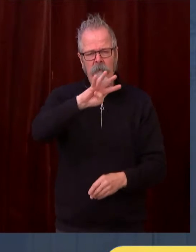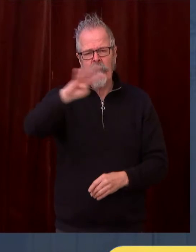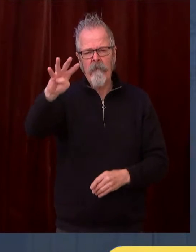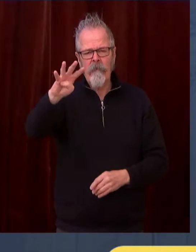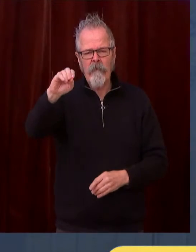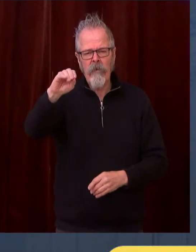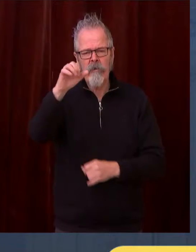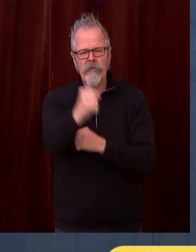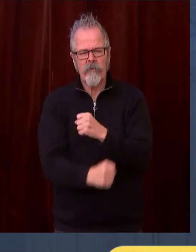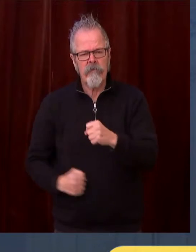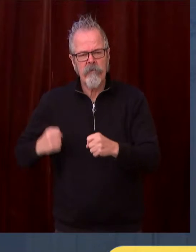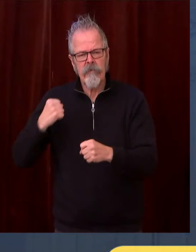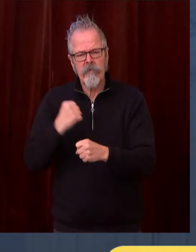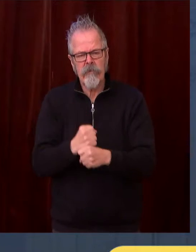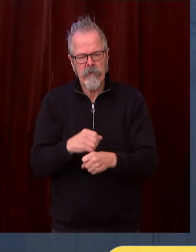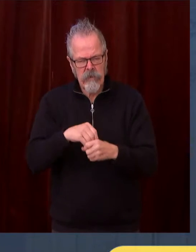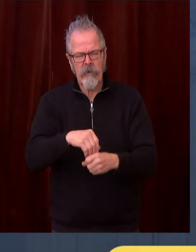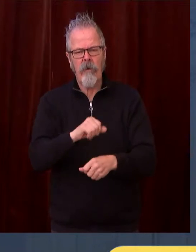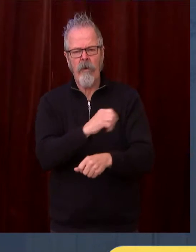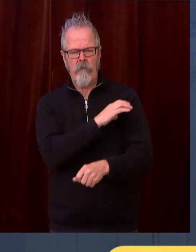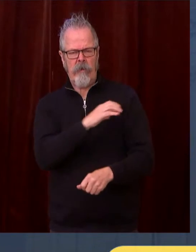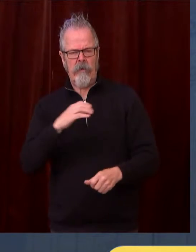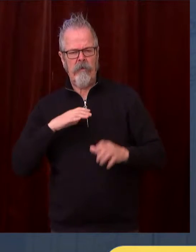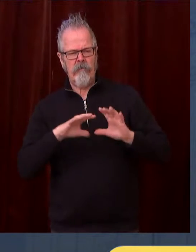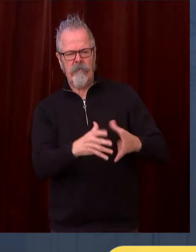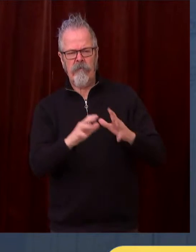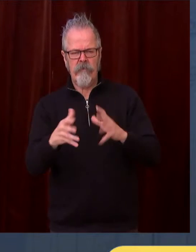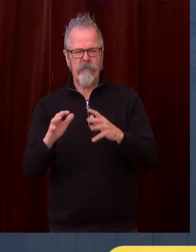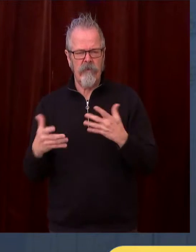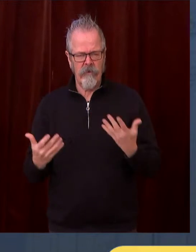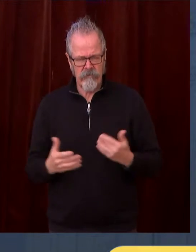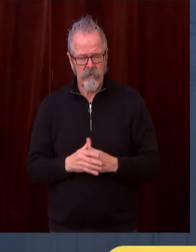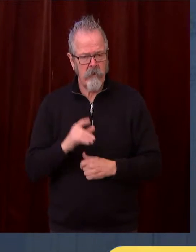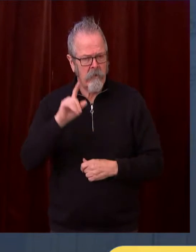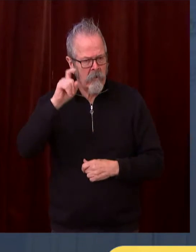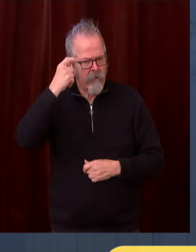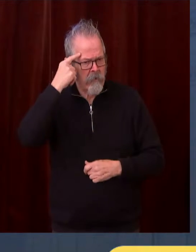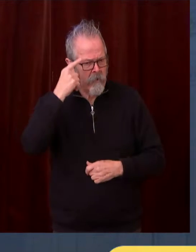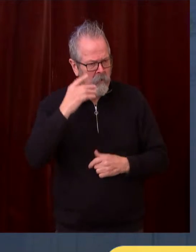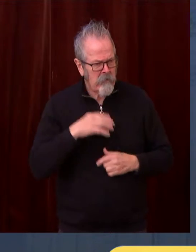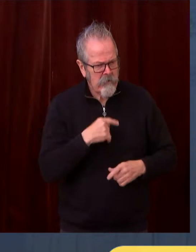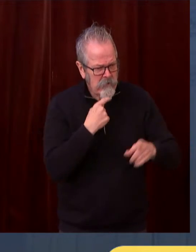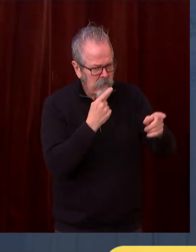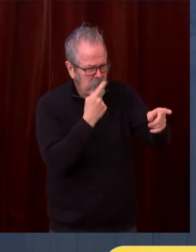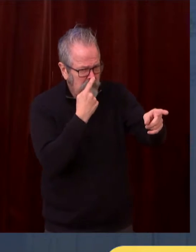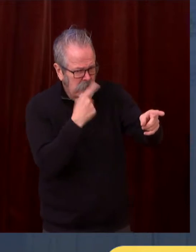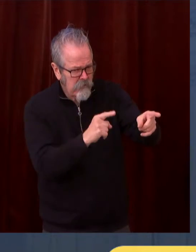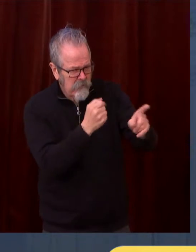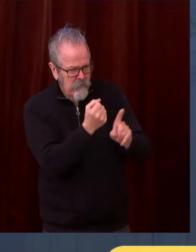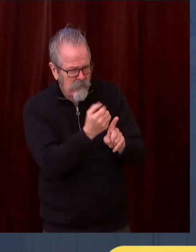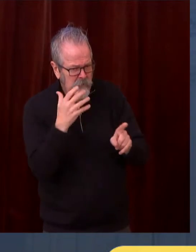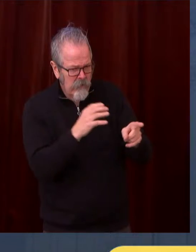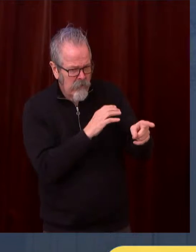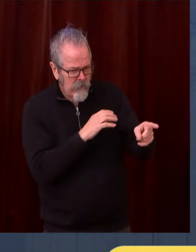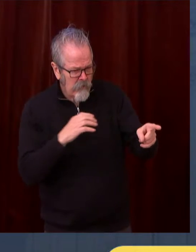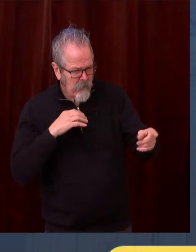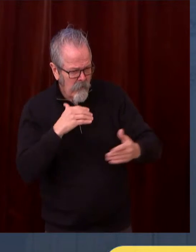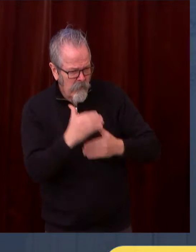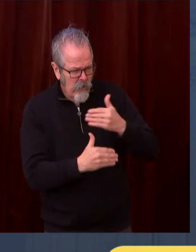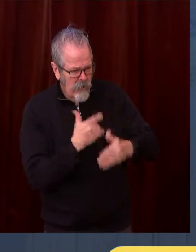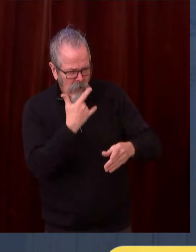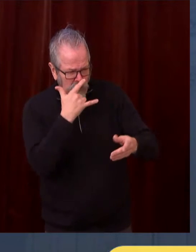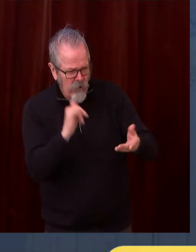the committee did, when it started its work, and generally what you reviewed before you reached this conclusion? So